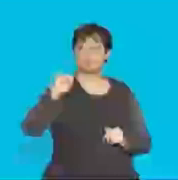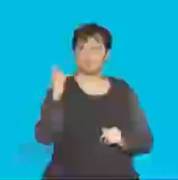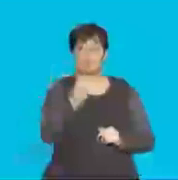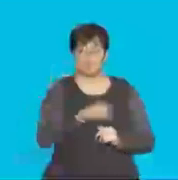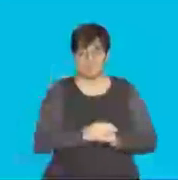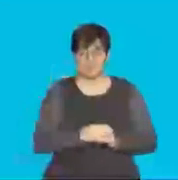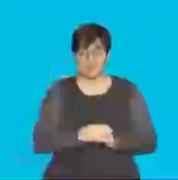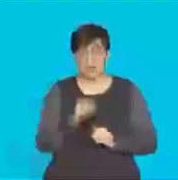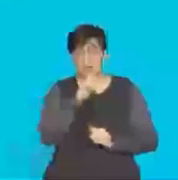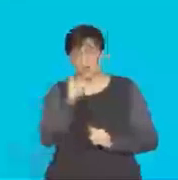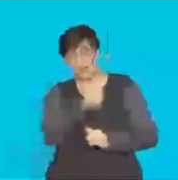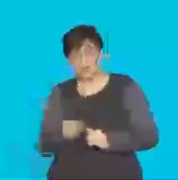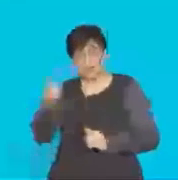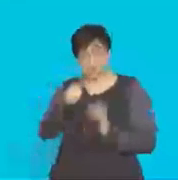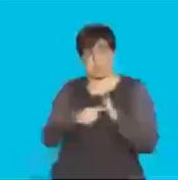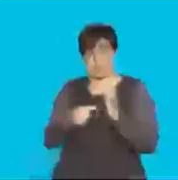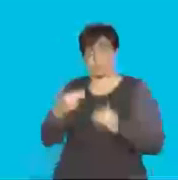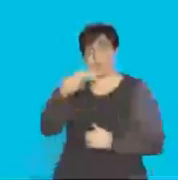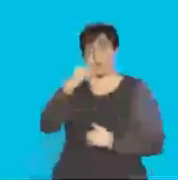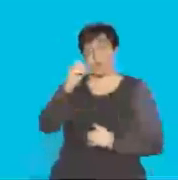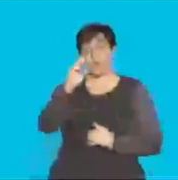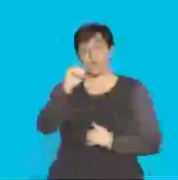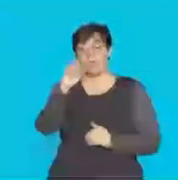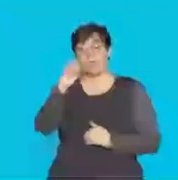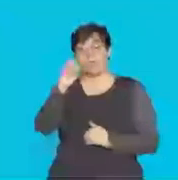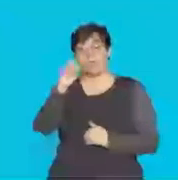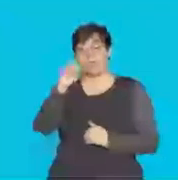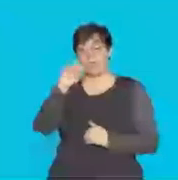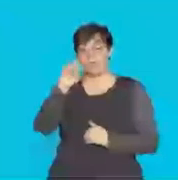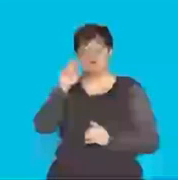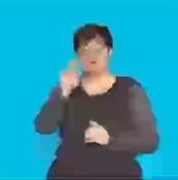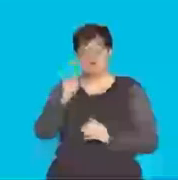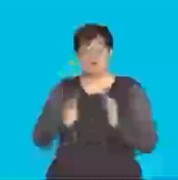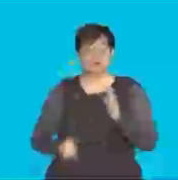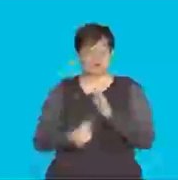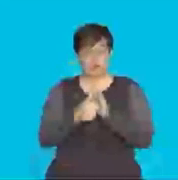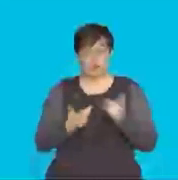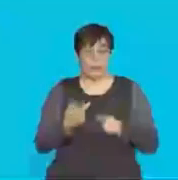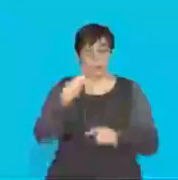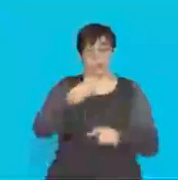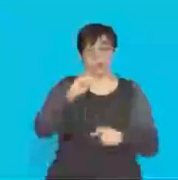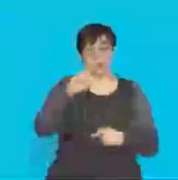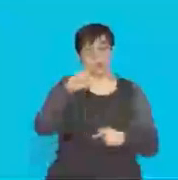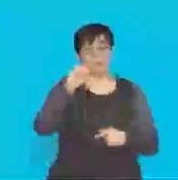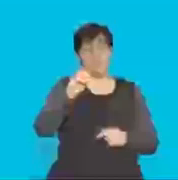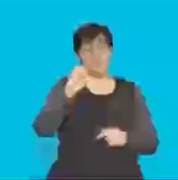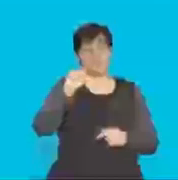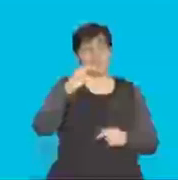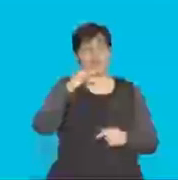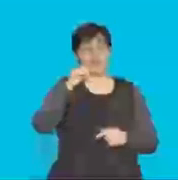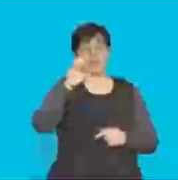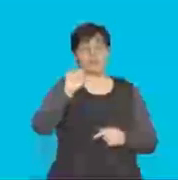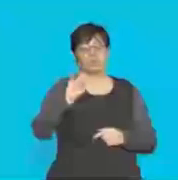it's dominant. It could be homozygous dominant or it could be heterozygous.